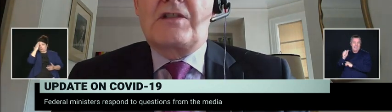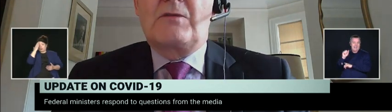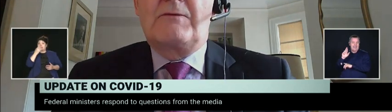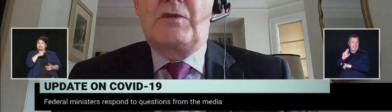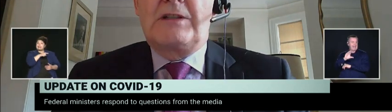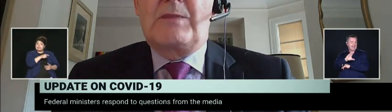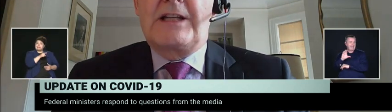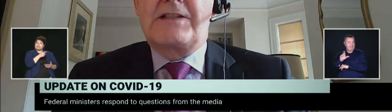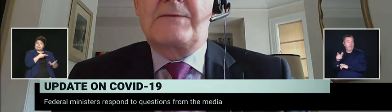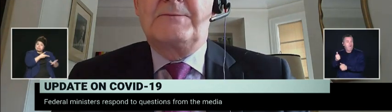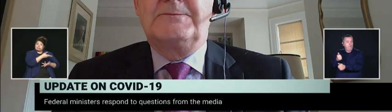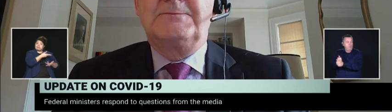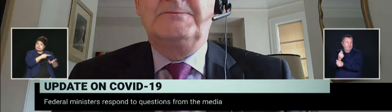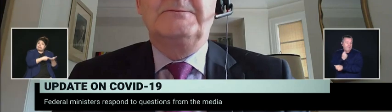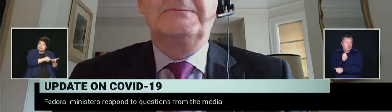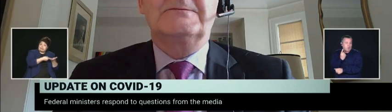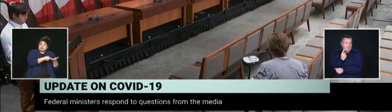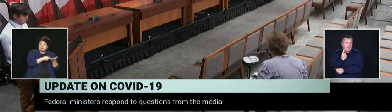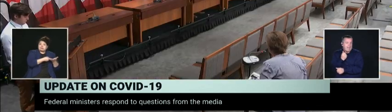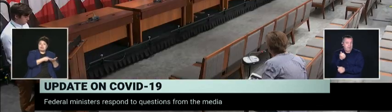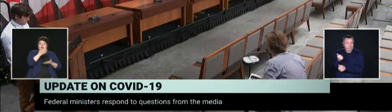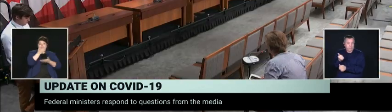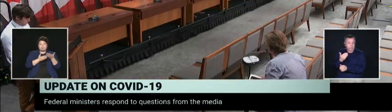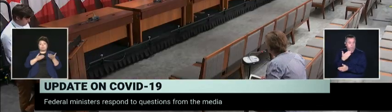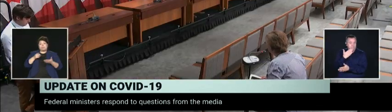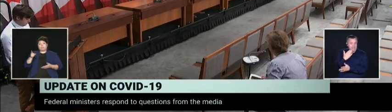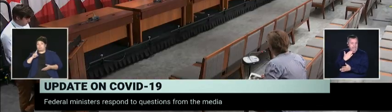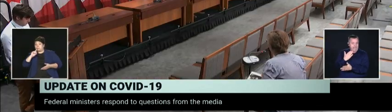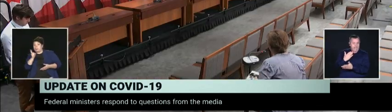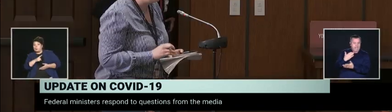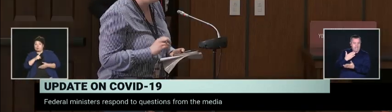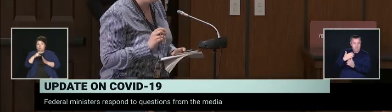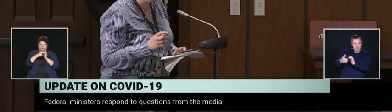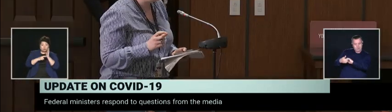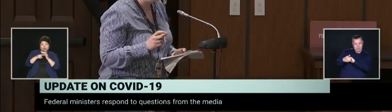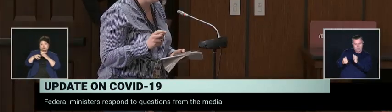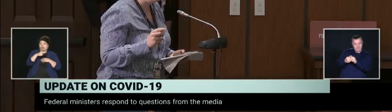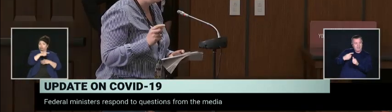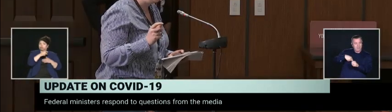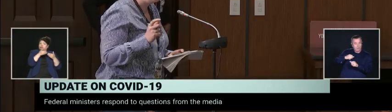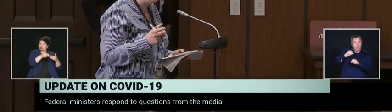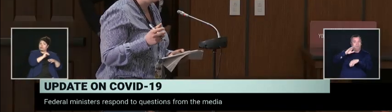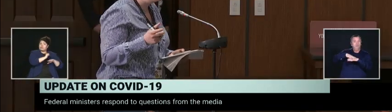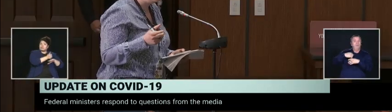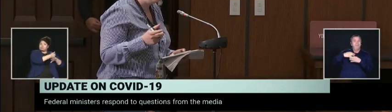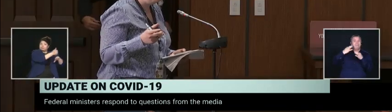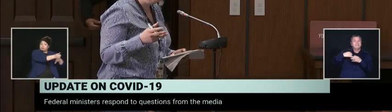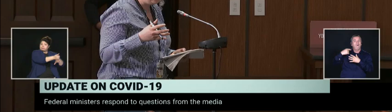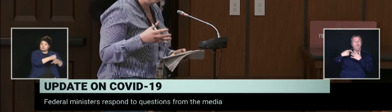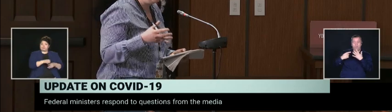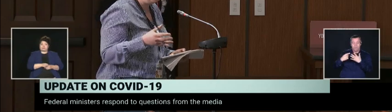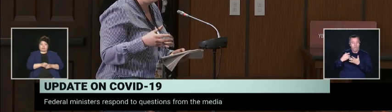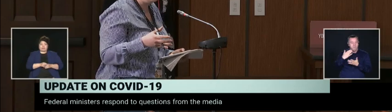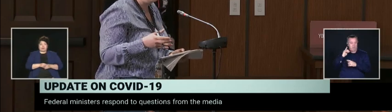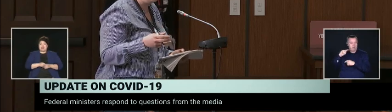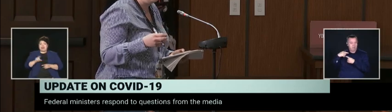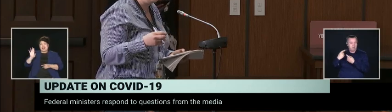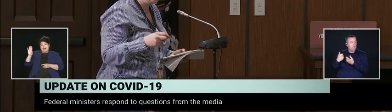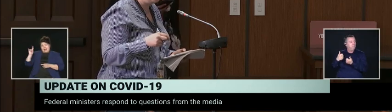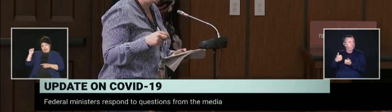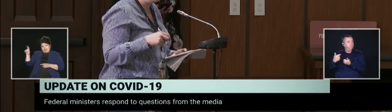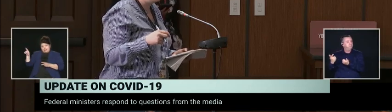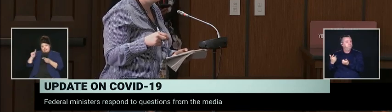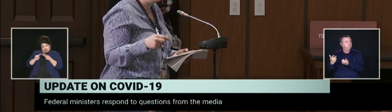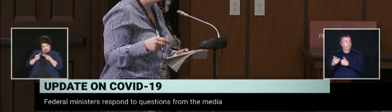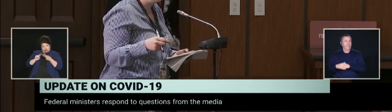the measures that we've put in place. And just as a follow-up, you had mentioned that if a passenger has a fever, they're going